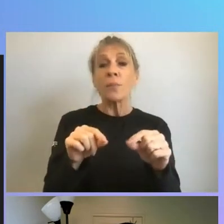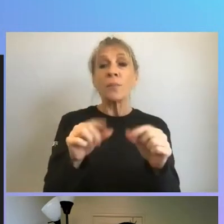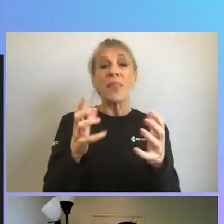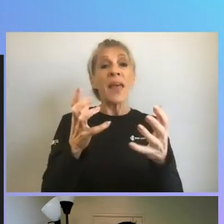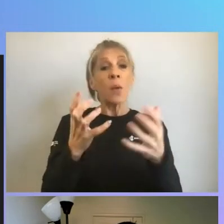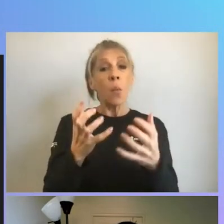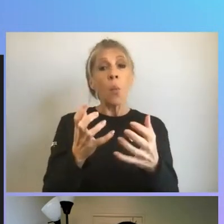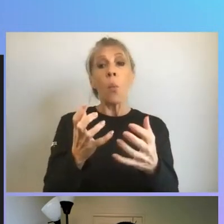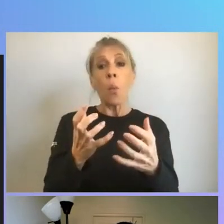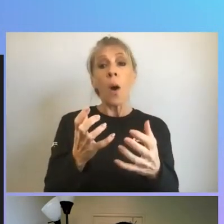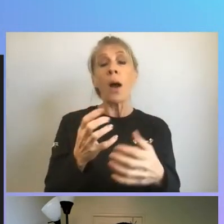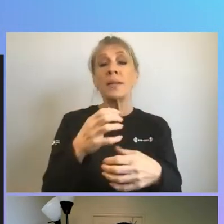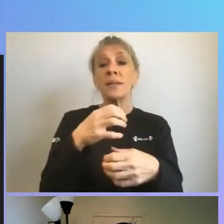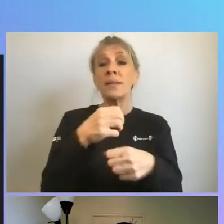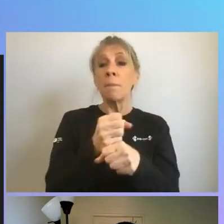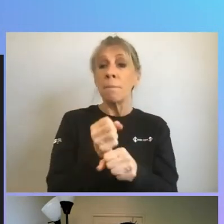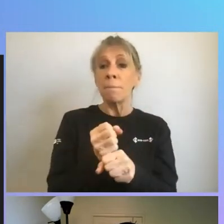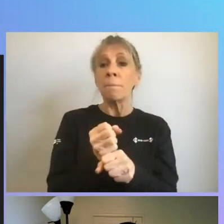make these